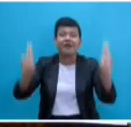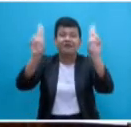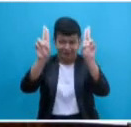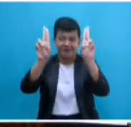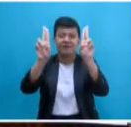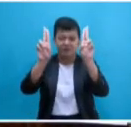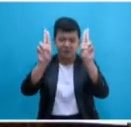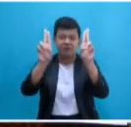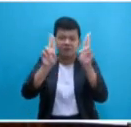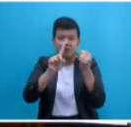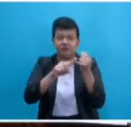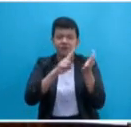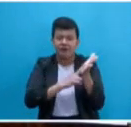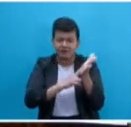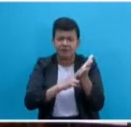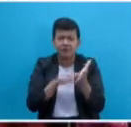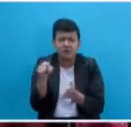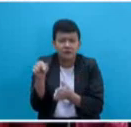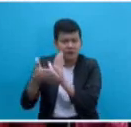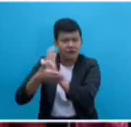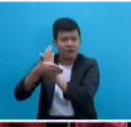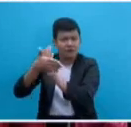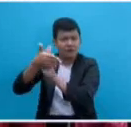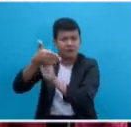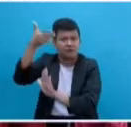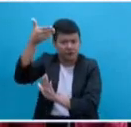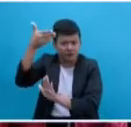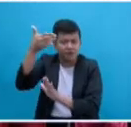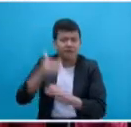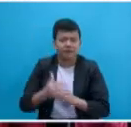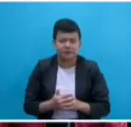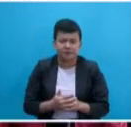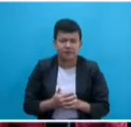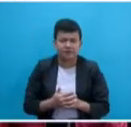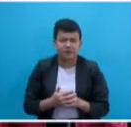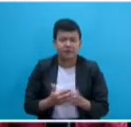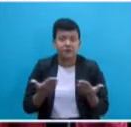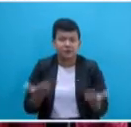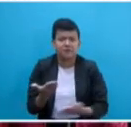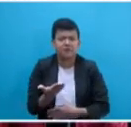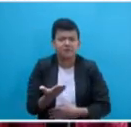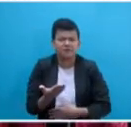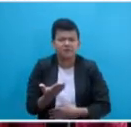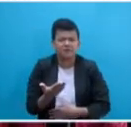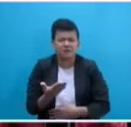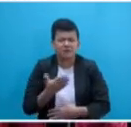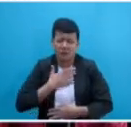mandate set for it by the various United Nations resolutions in order to restore peace in the Middle East and the